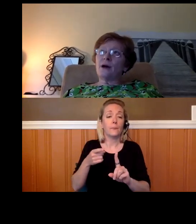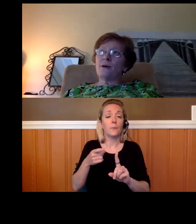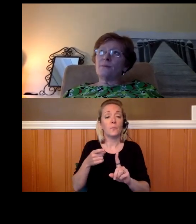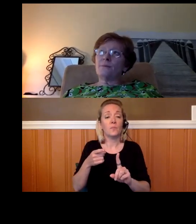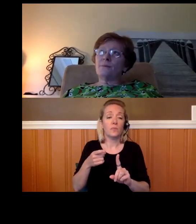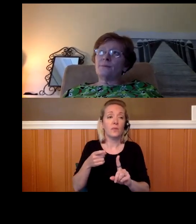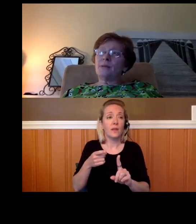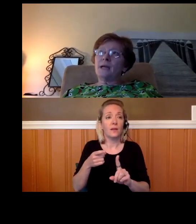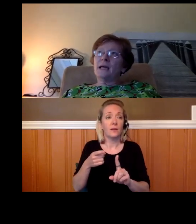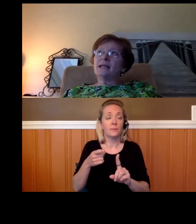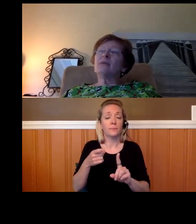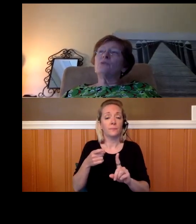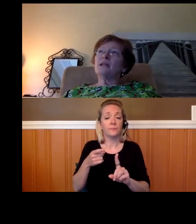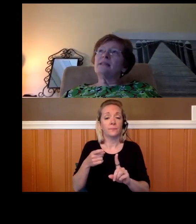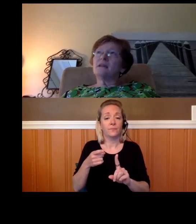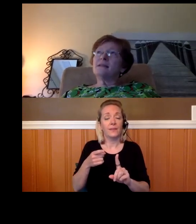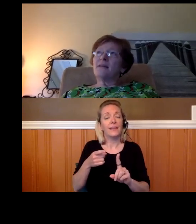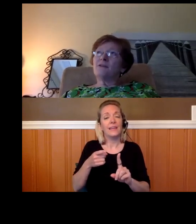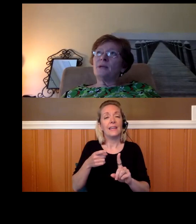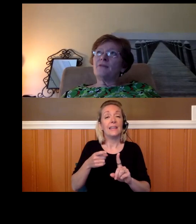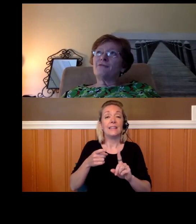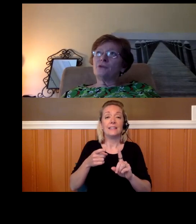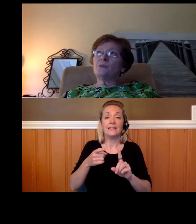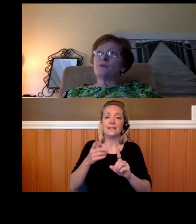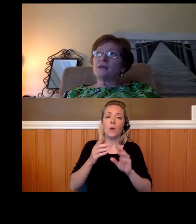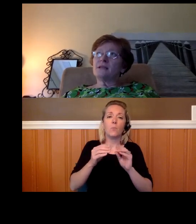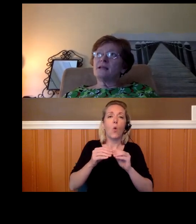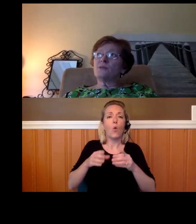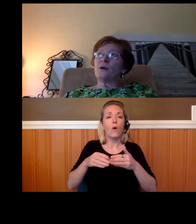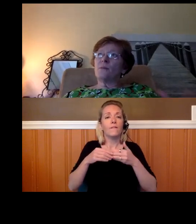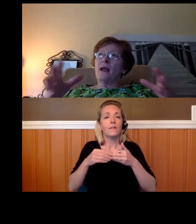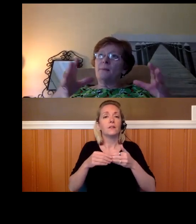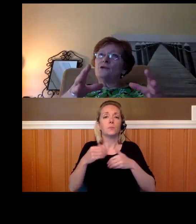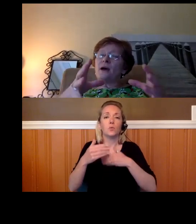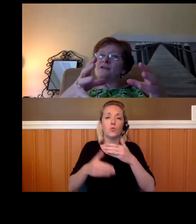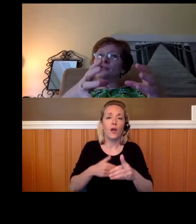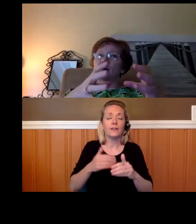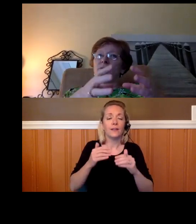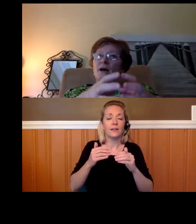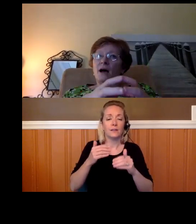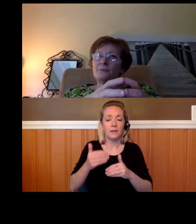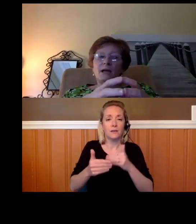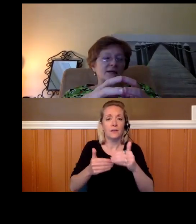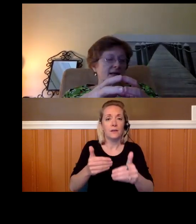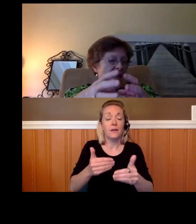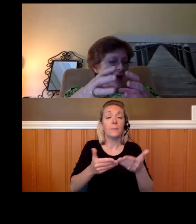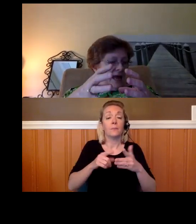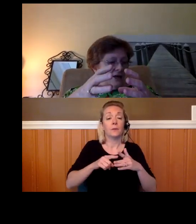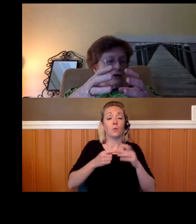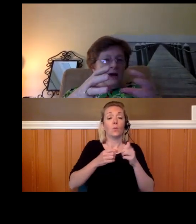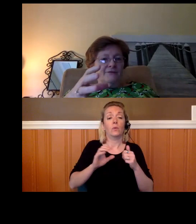it really does have to be a fluid process, where maybe you have to start with objects, and you have to start